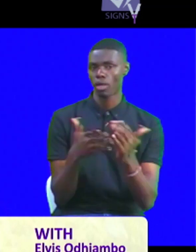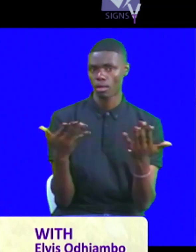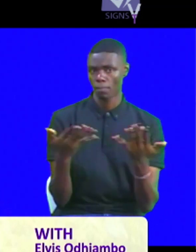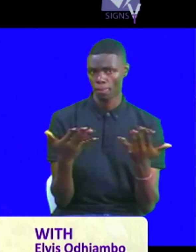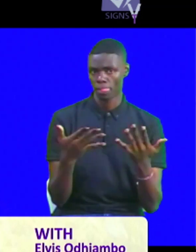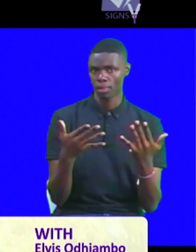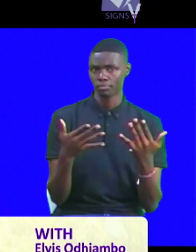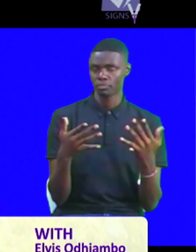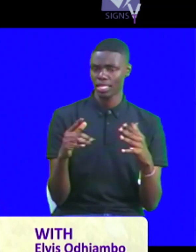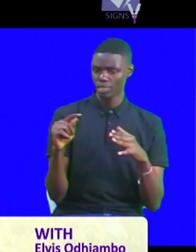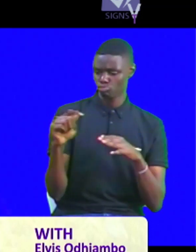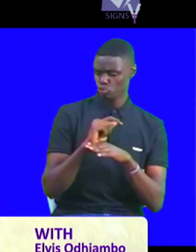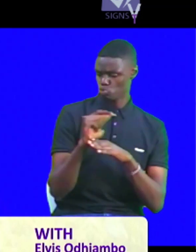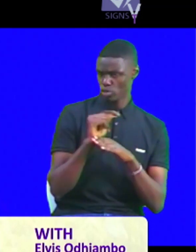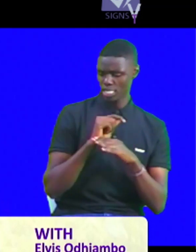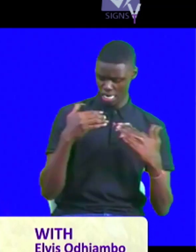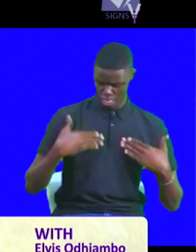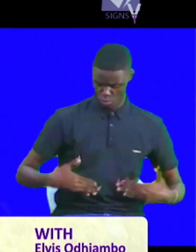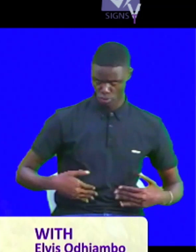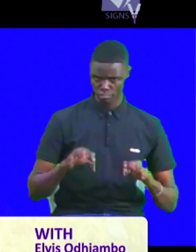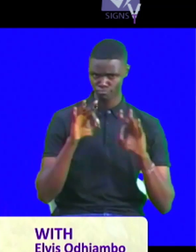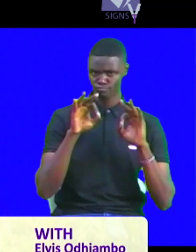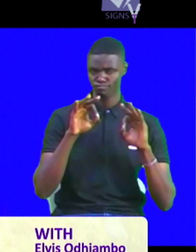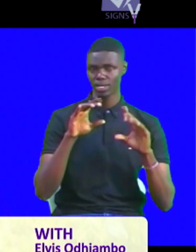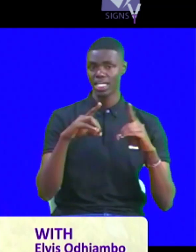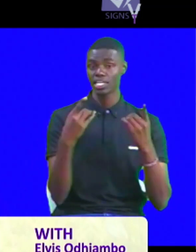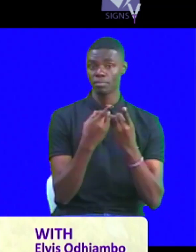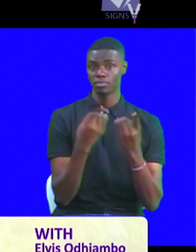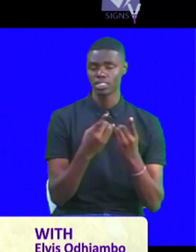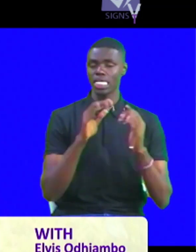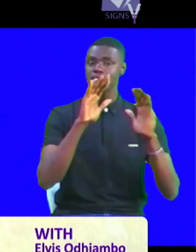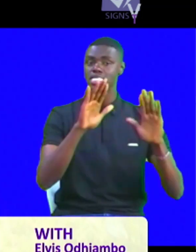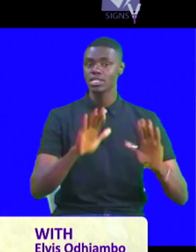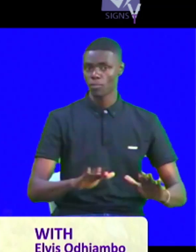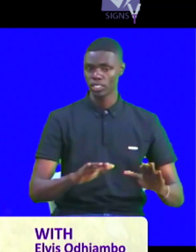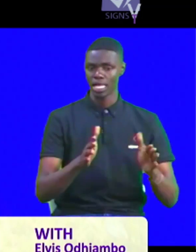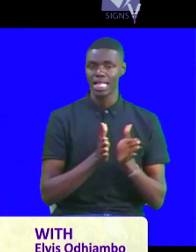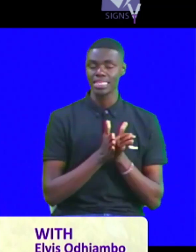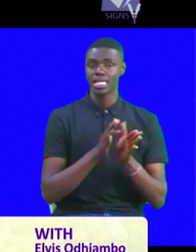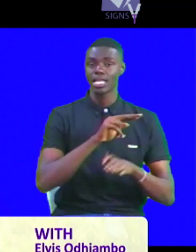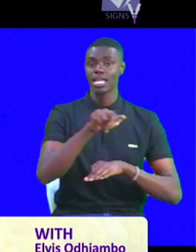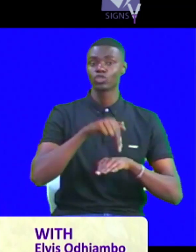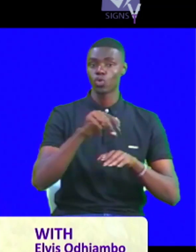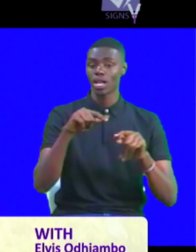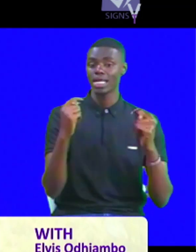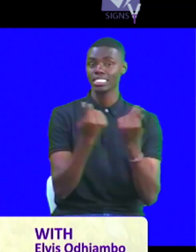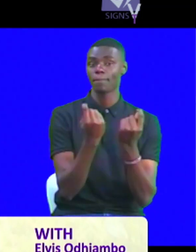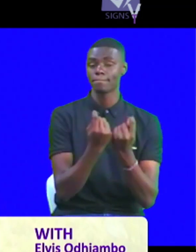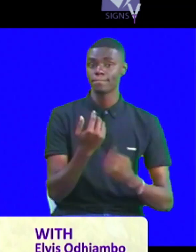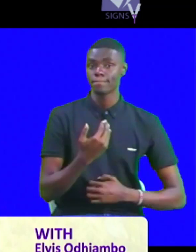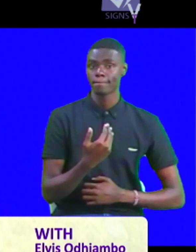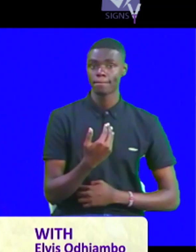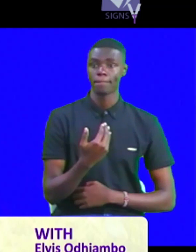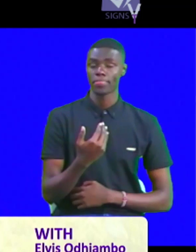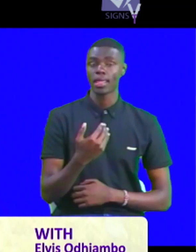of leading the fitness department. And it is quite important that the general team, the